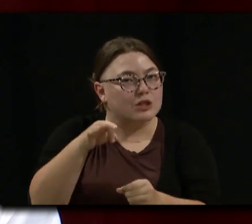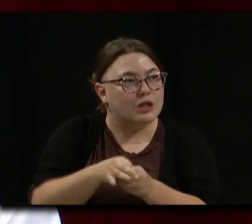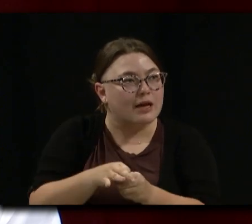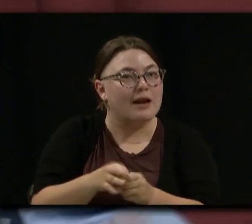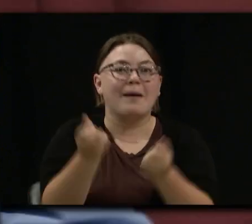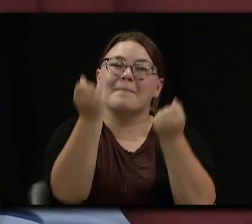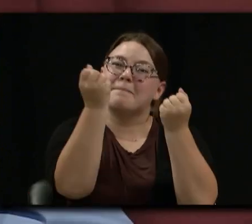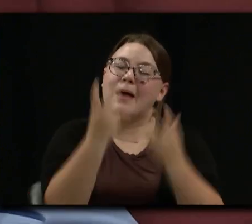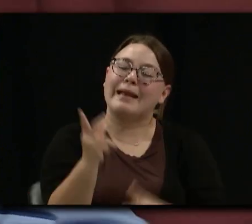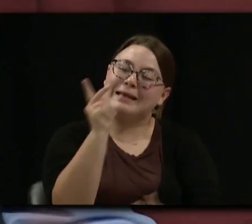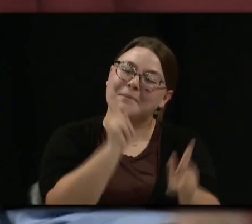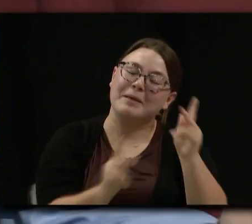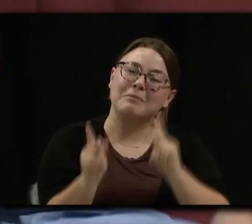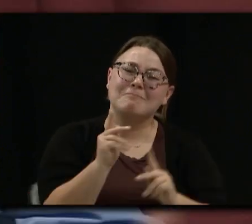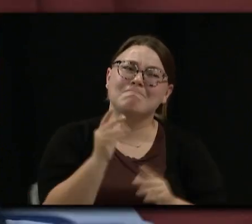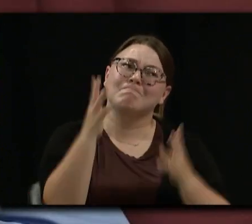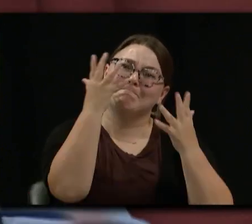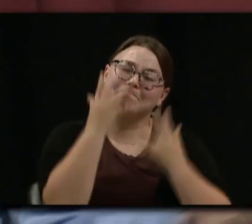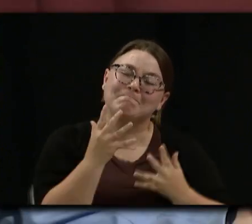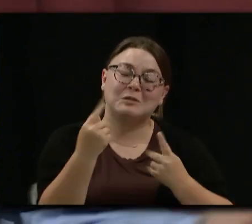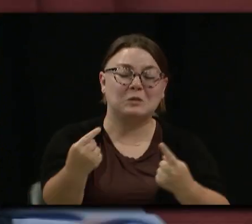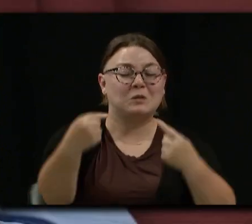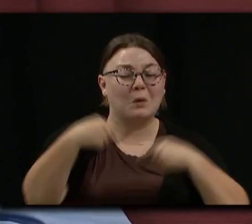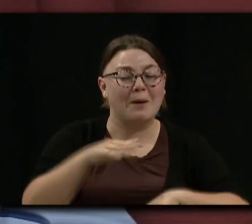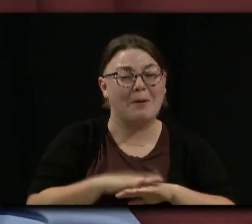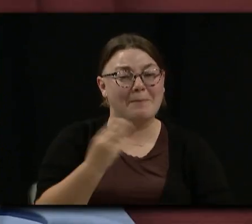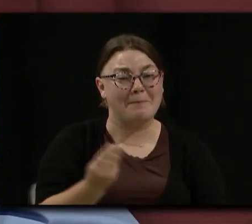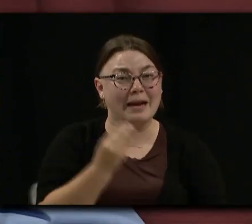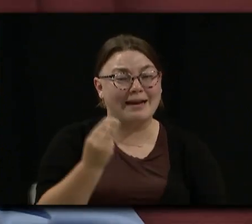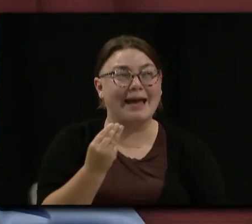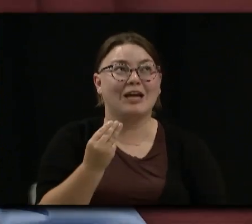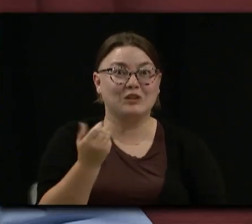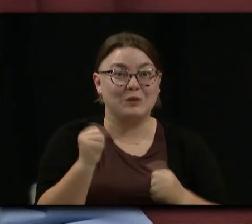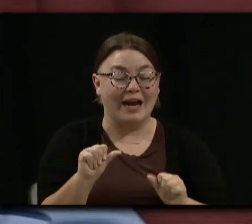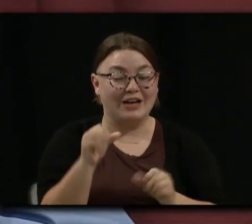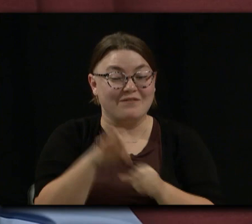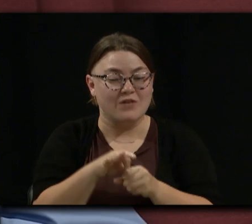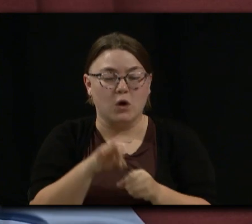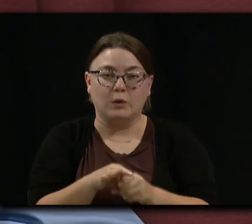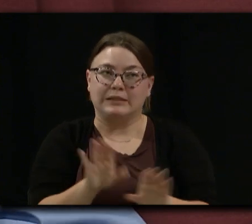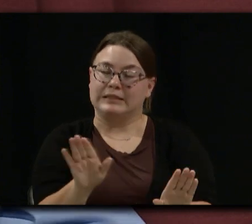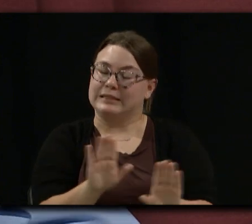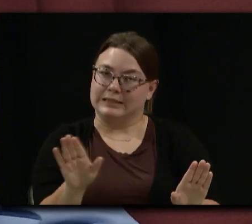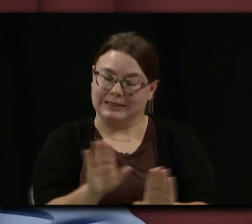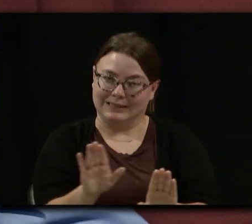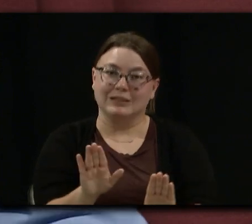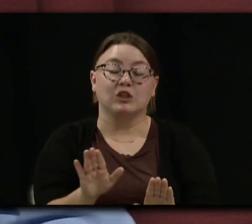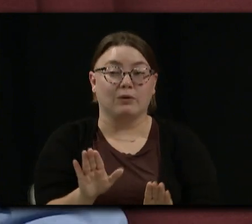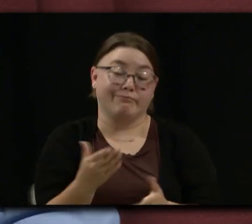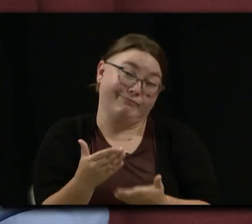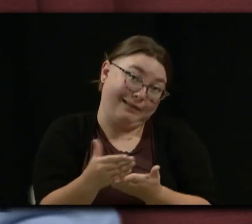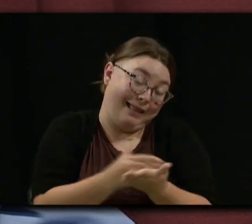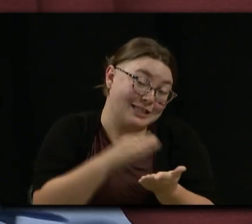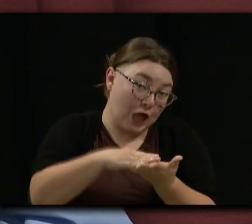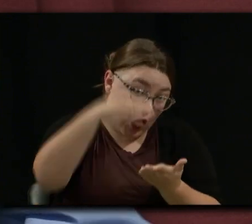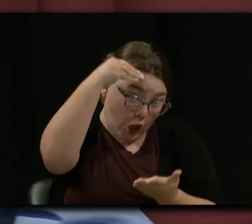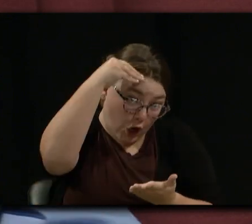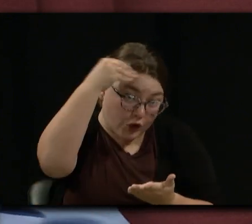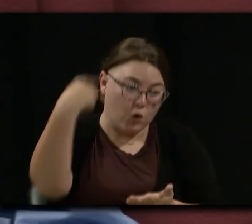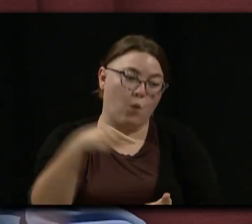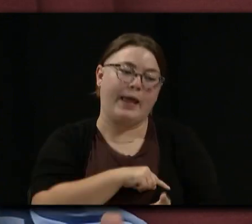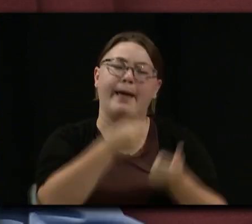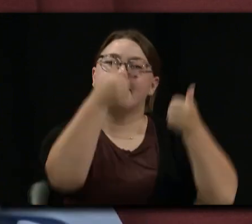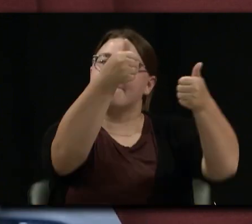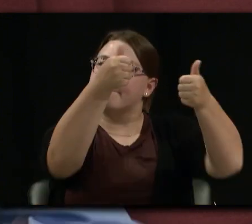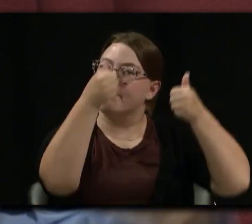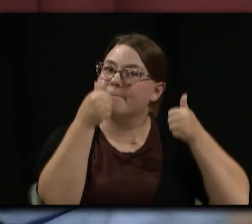of people come in, so what we did, as again, lesson learned, we put more signs out as best we could